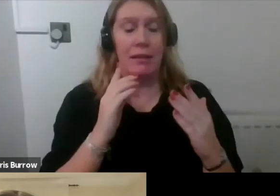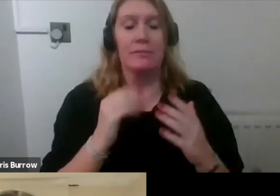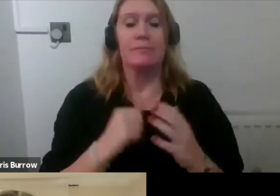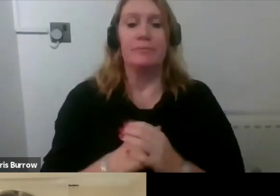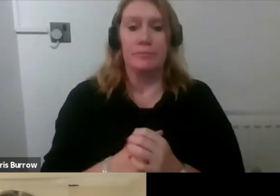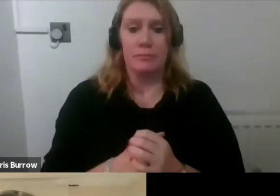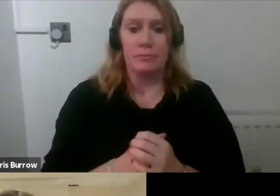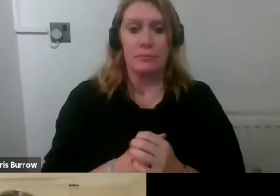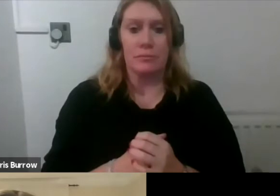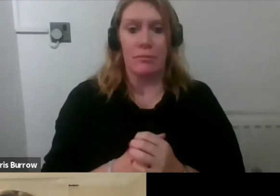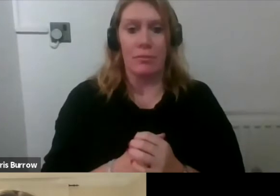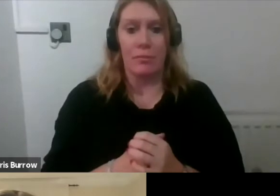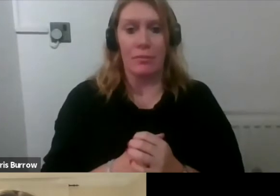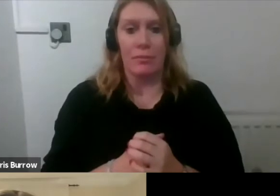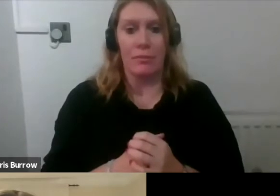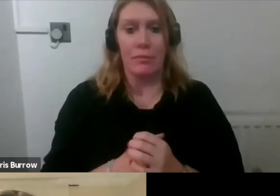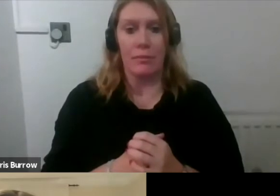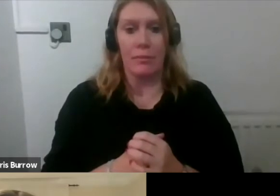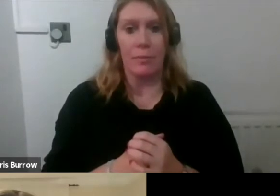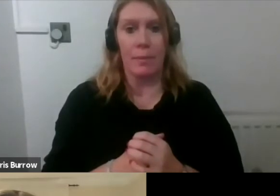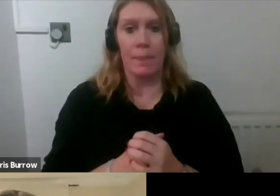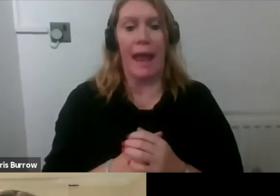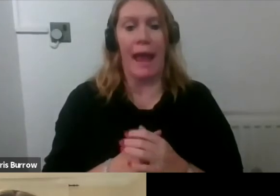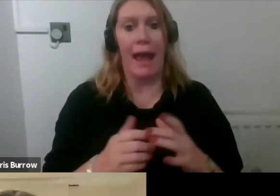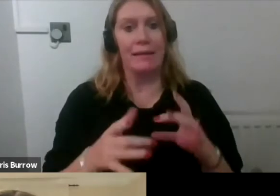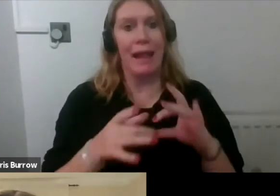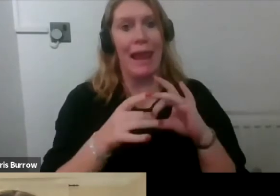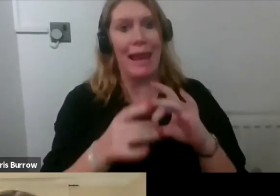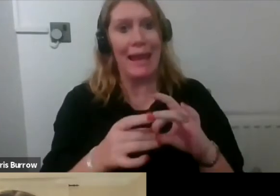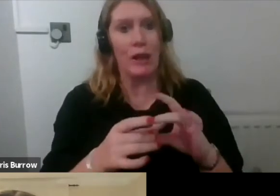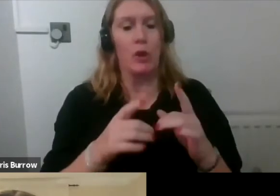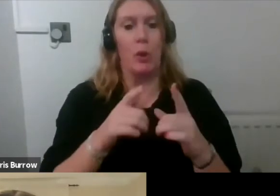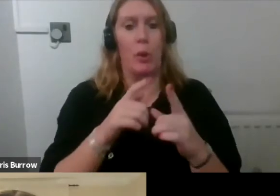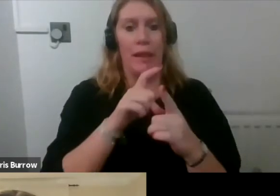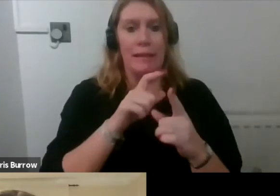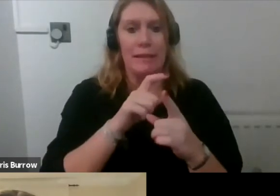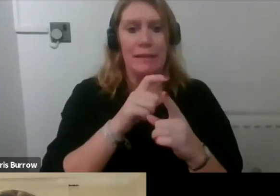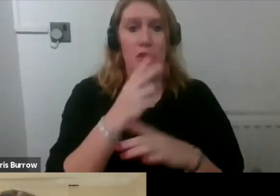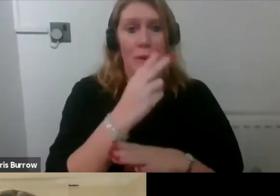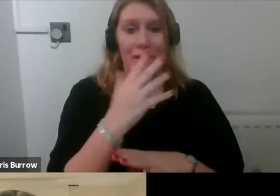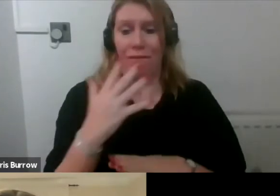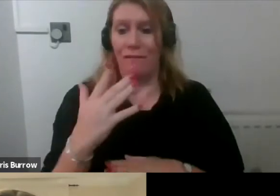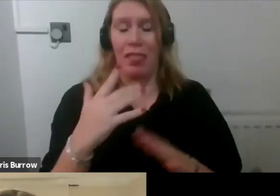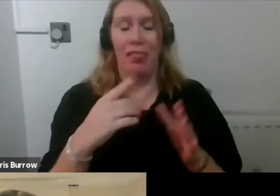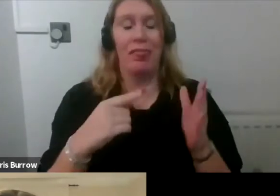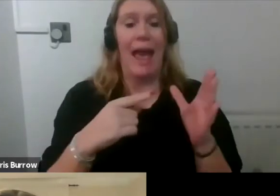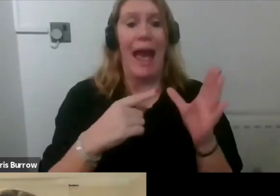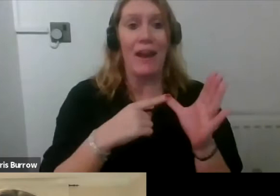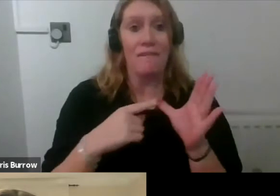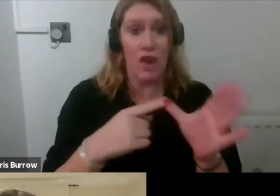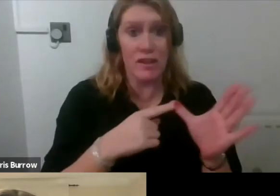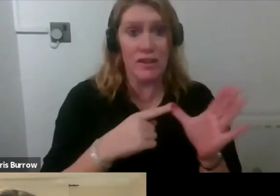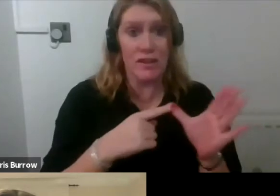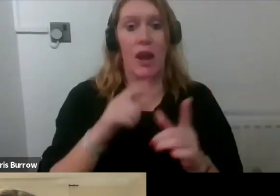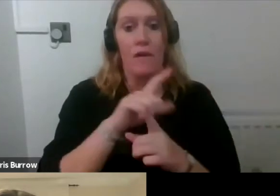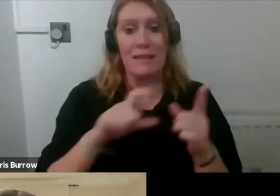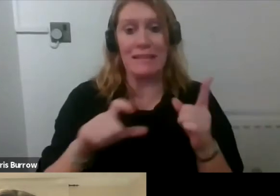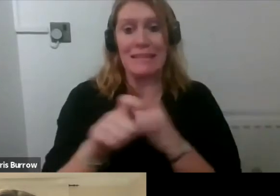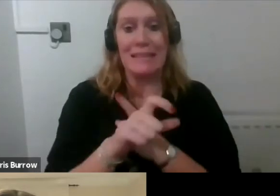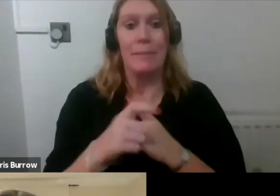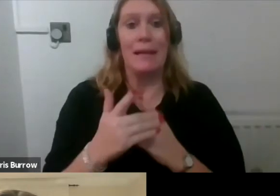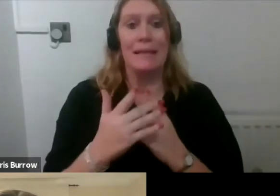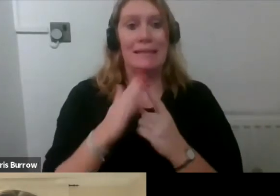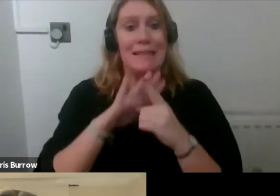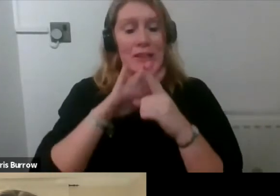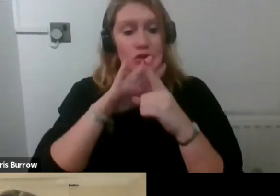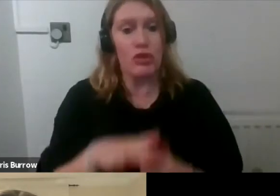Disability Discrimination Act. So it is the perfect day to be discussing Justin Edgar's Reasonable